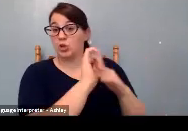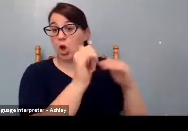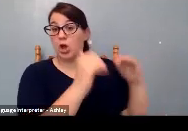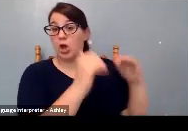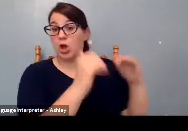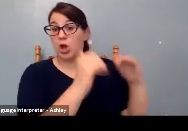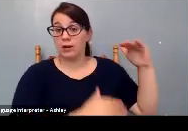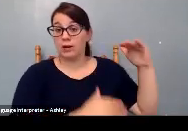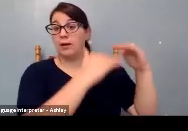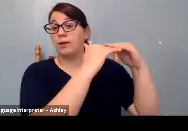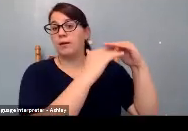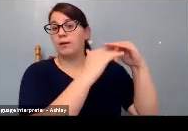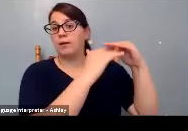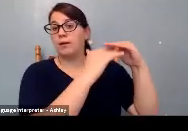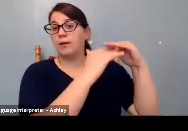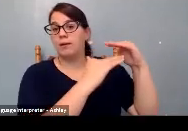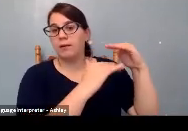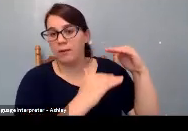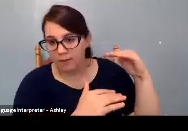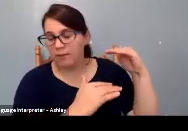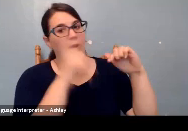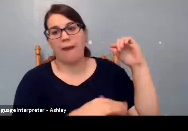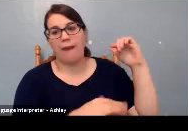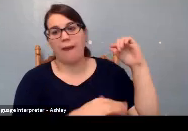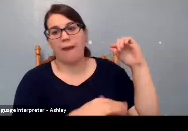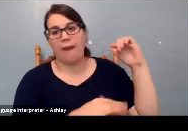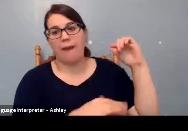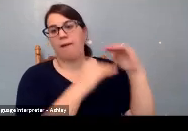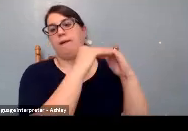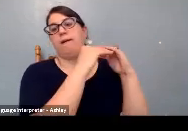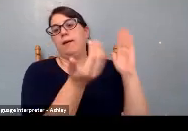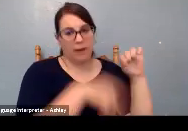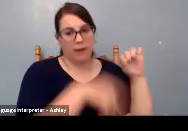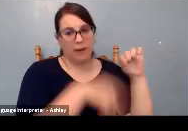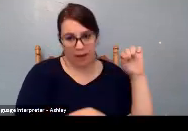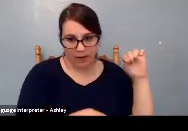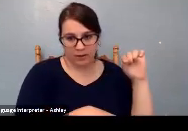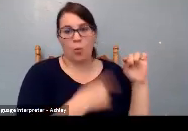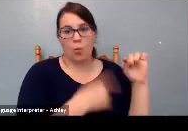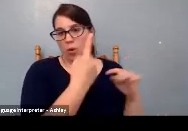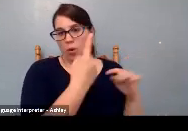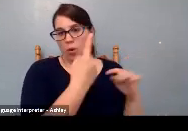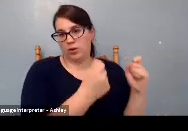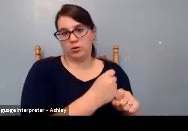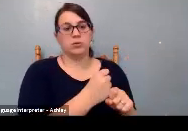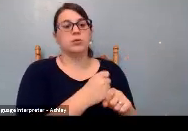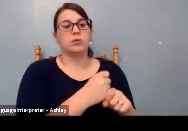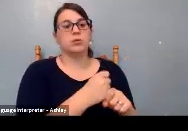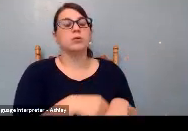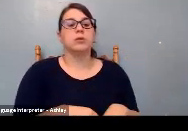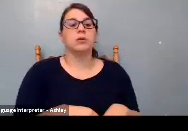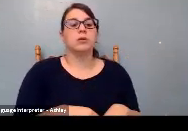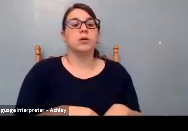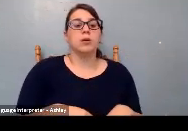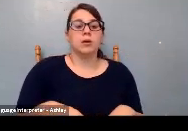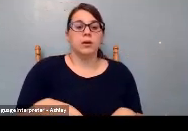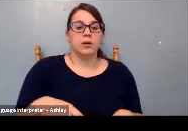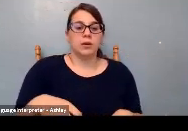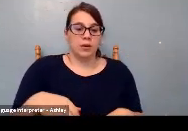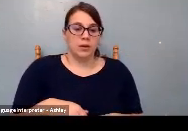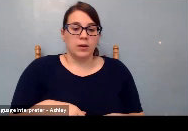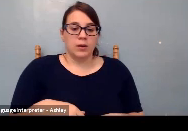gift tax limit. So it typically is adjusted every 2 years. The last increase was to 15,000 was in